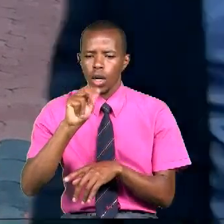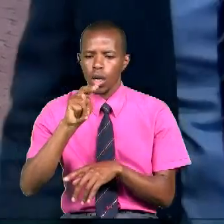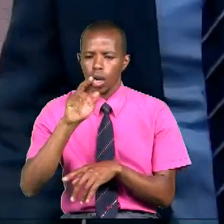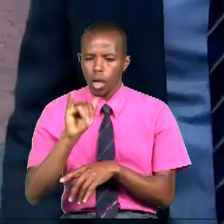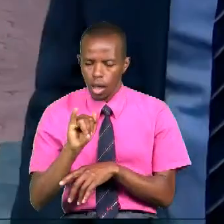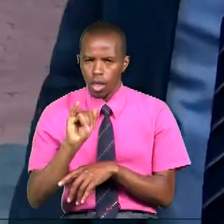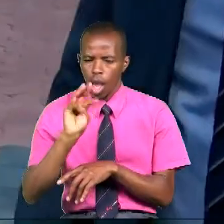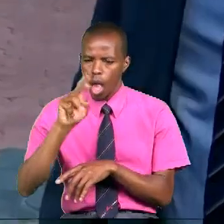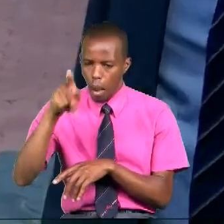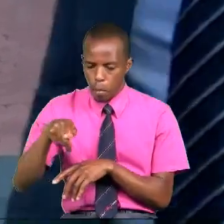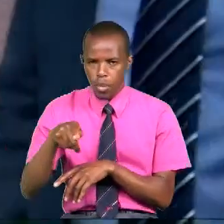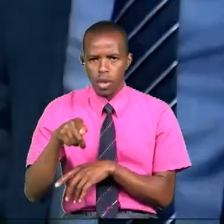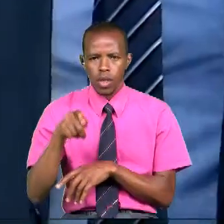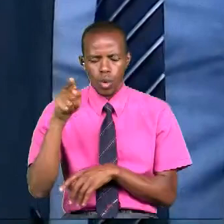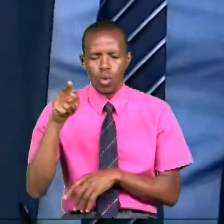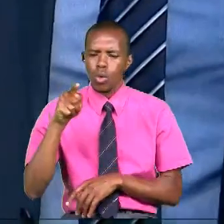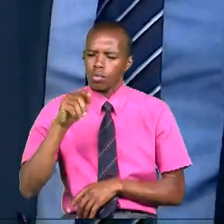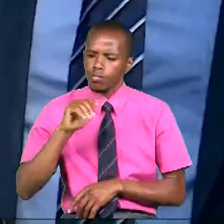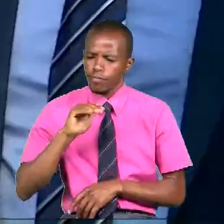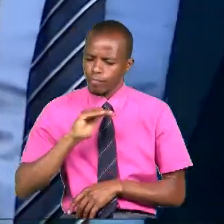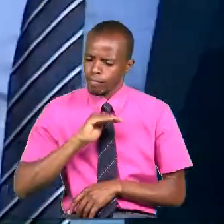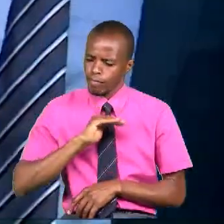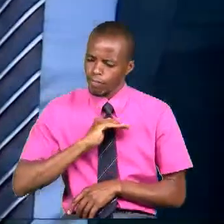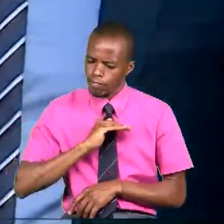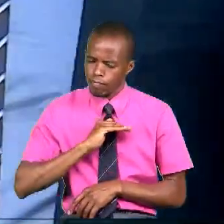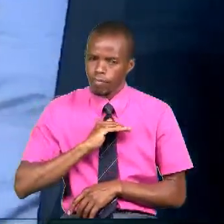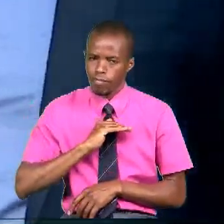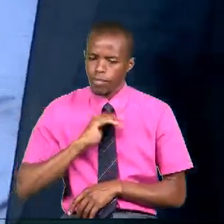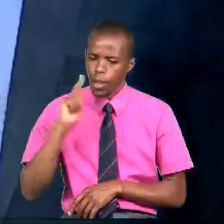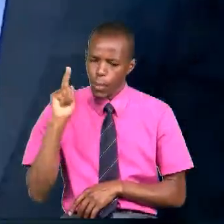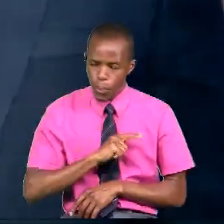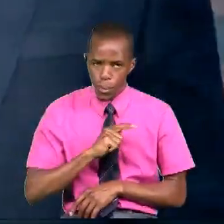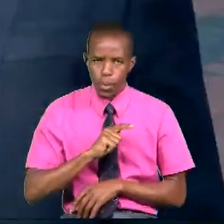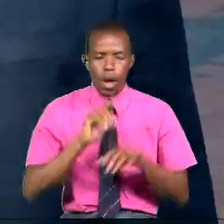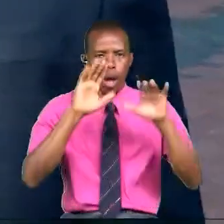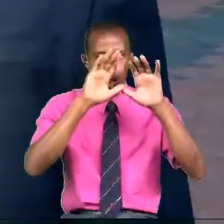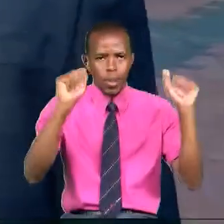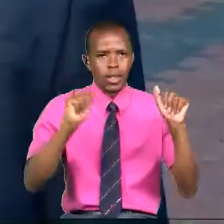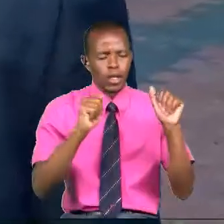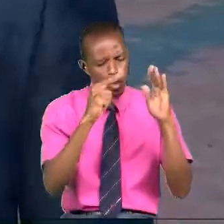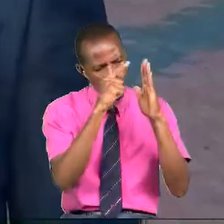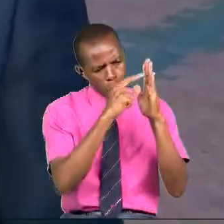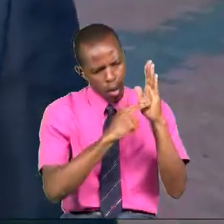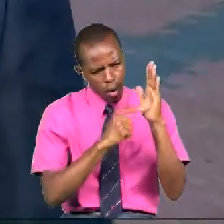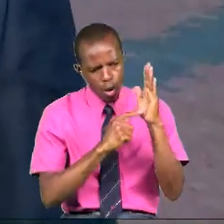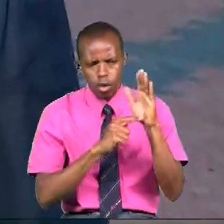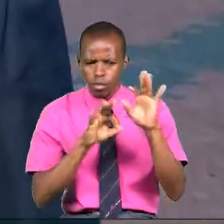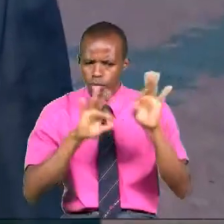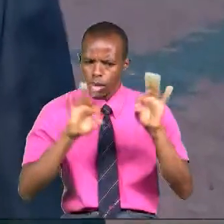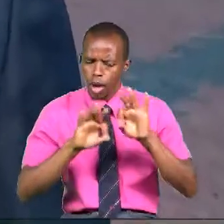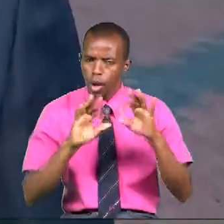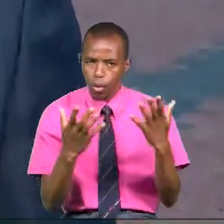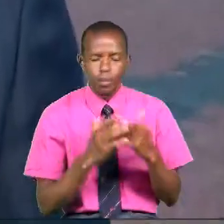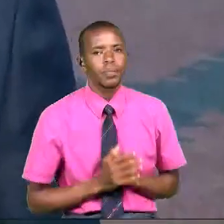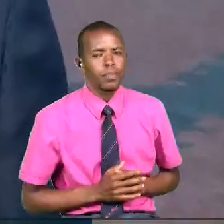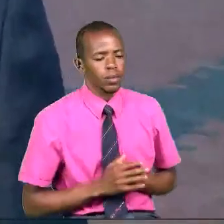us, have you been satisfied, or rather, did the president address the issues that you were expecting he would? Thank you so much.